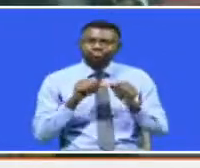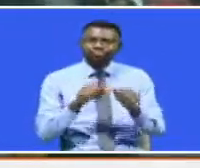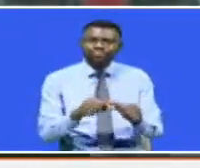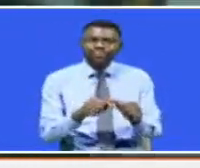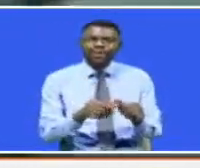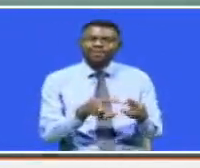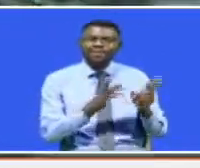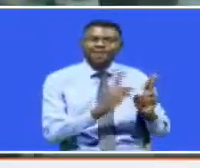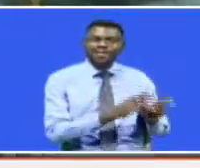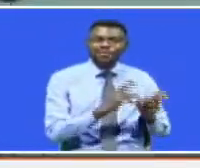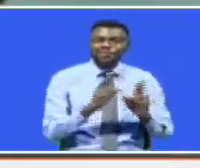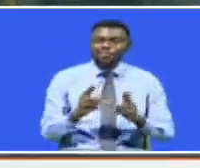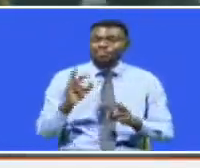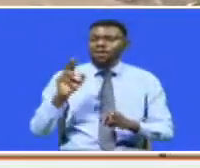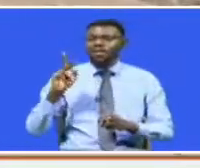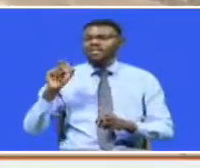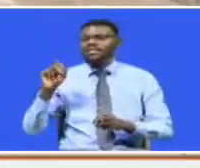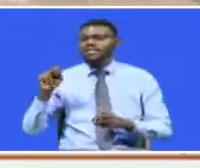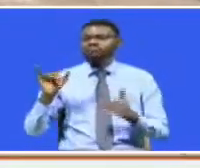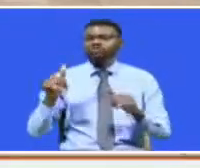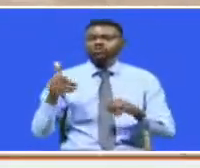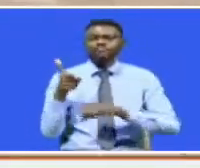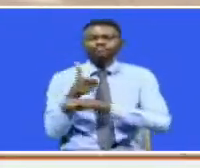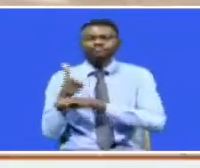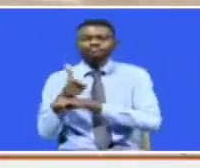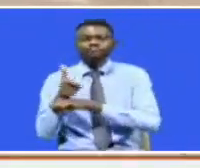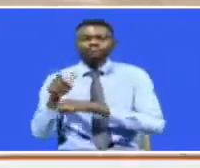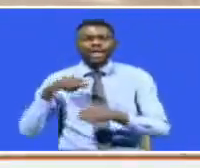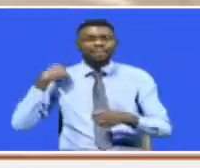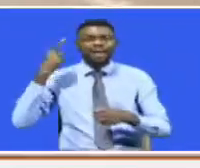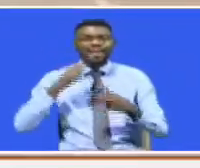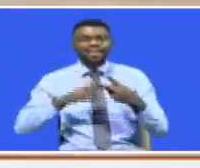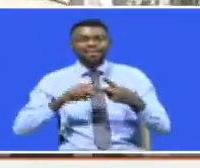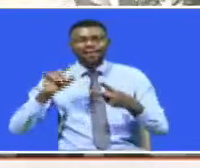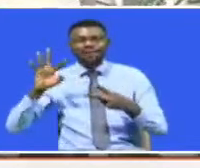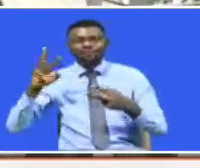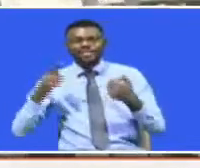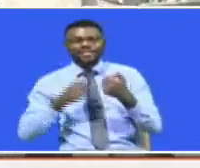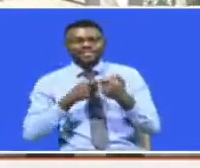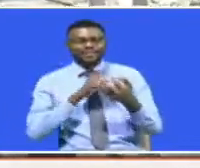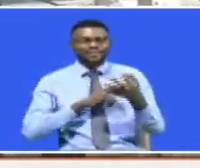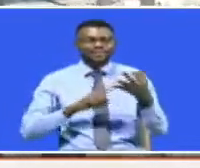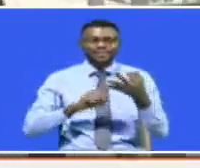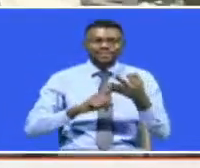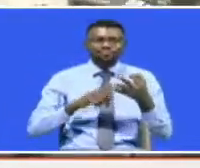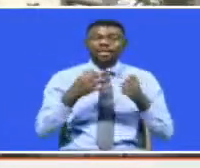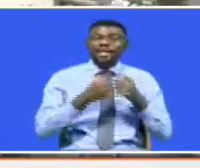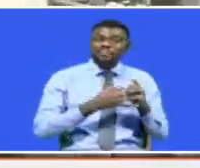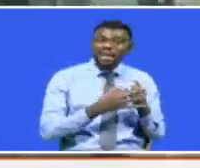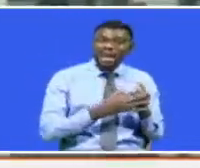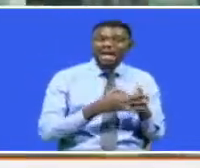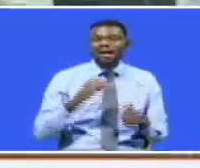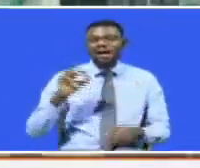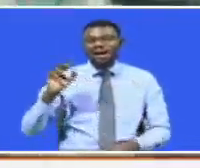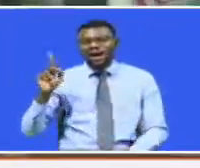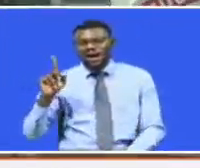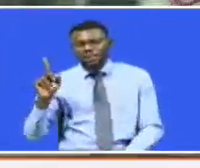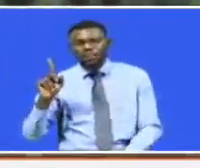usual. KTN News spot check on the streets of Mathare, Kawangware, Kibera, as well as Kamukunji.